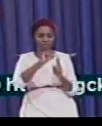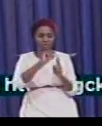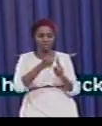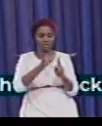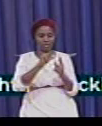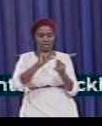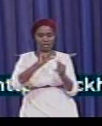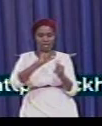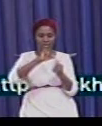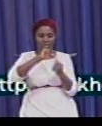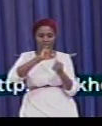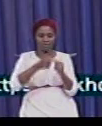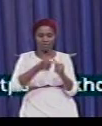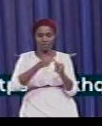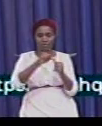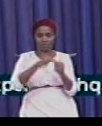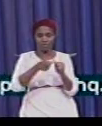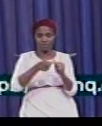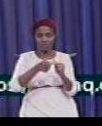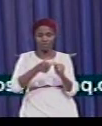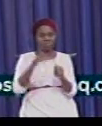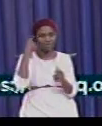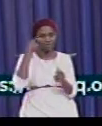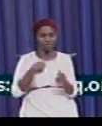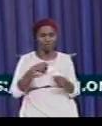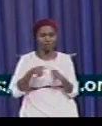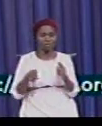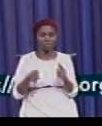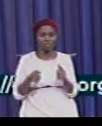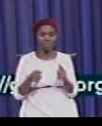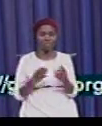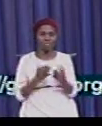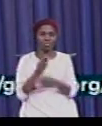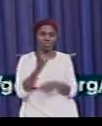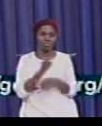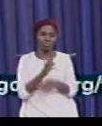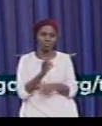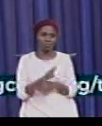shouldn't do that. So now I've been battling with it, even,